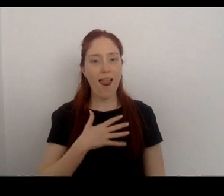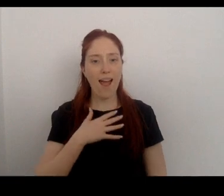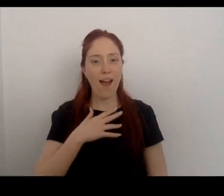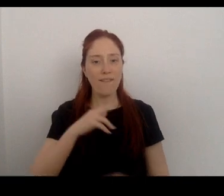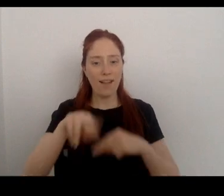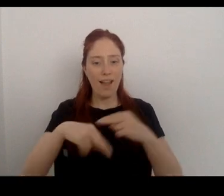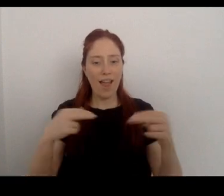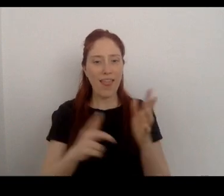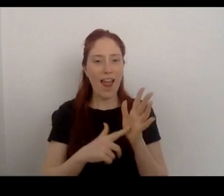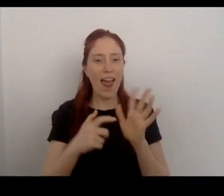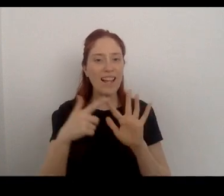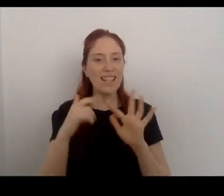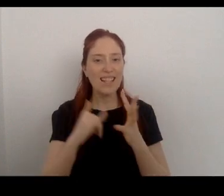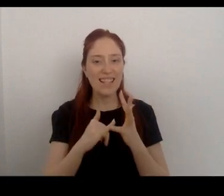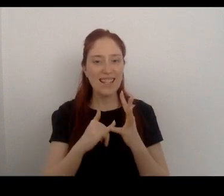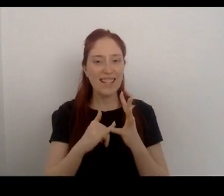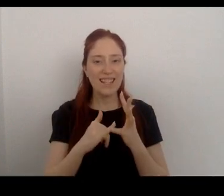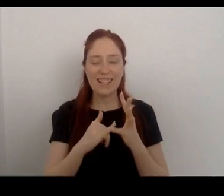there.